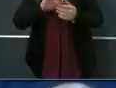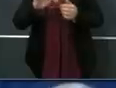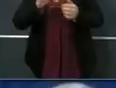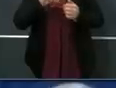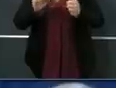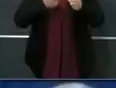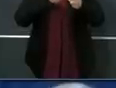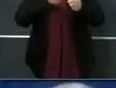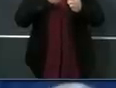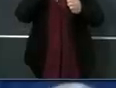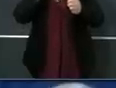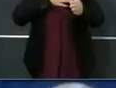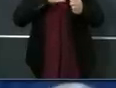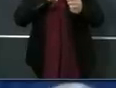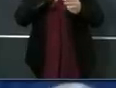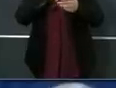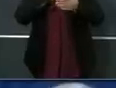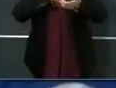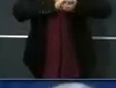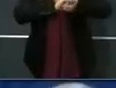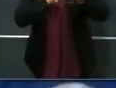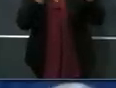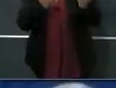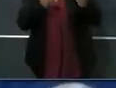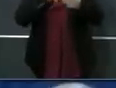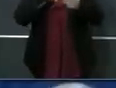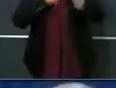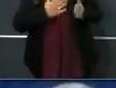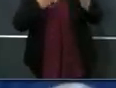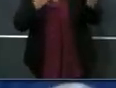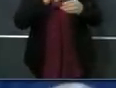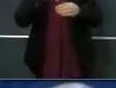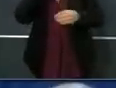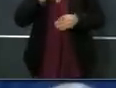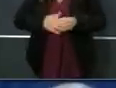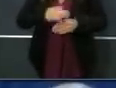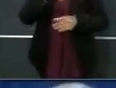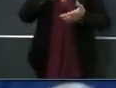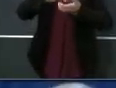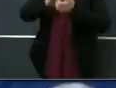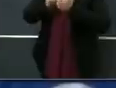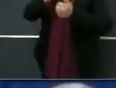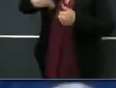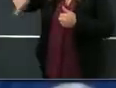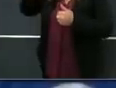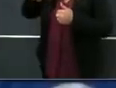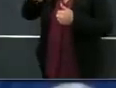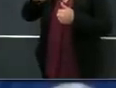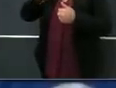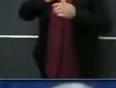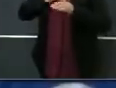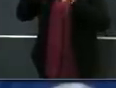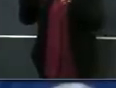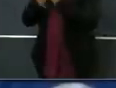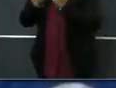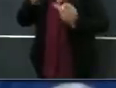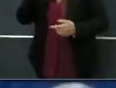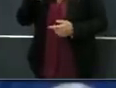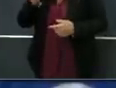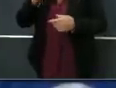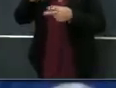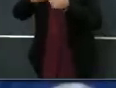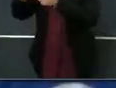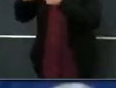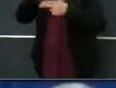state of California. She, in partnership with Tony Thurman, Linda Darling-Hammond, members of my team, Ben Cheetah and others, have